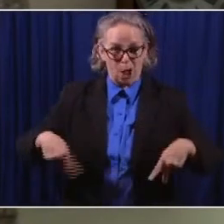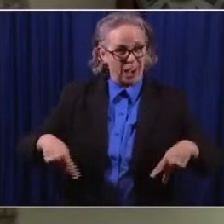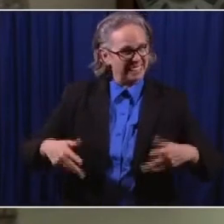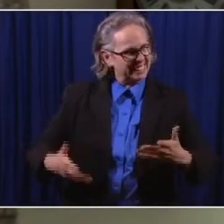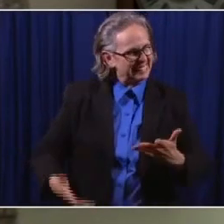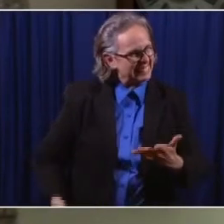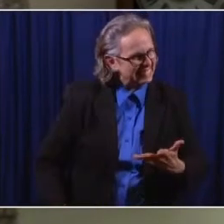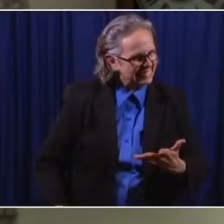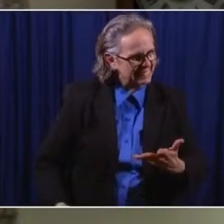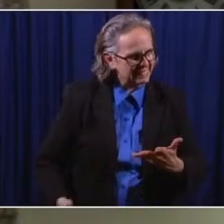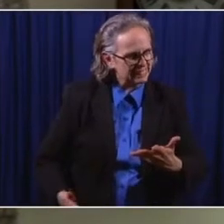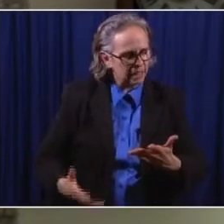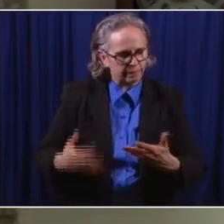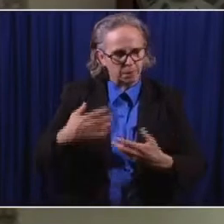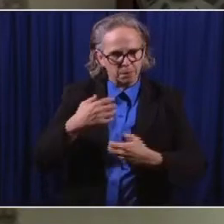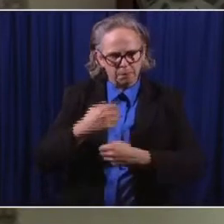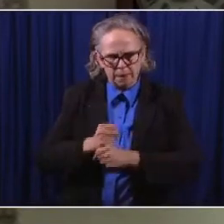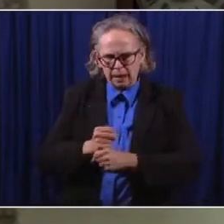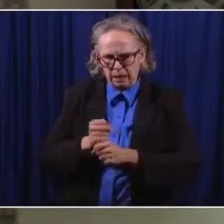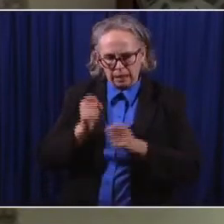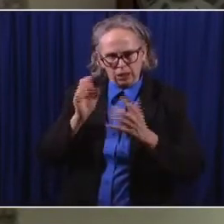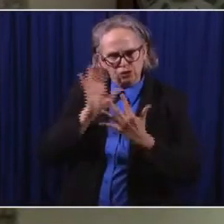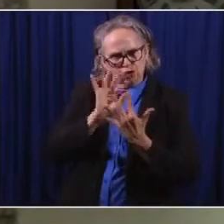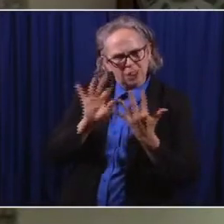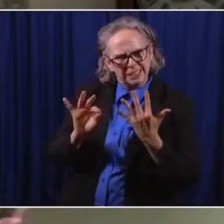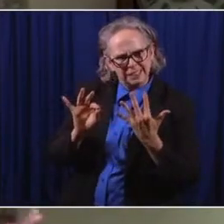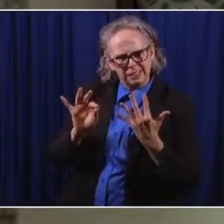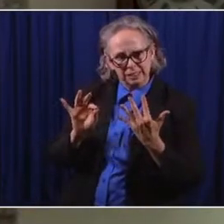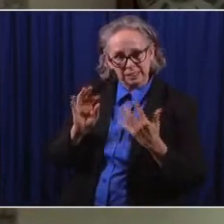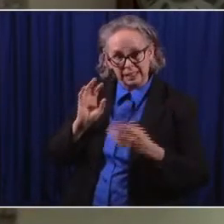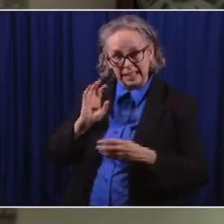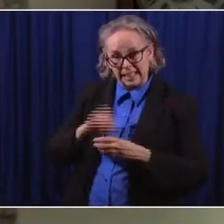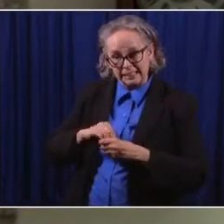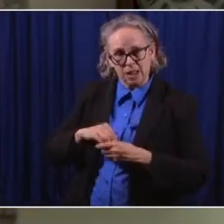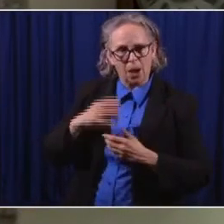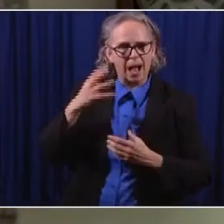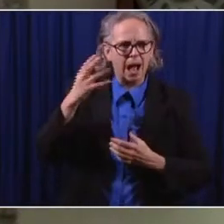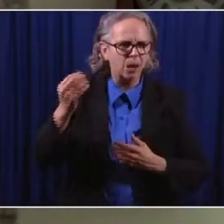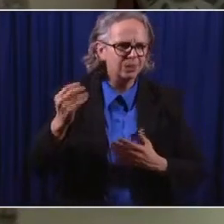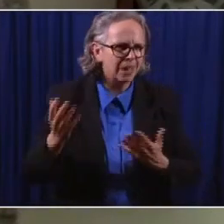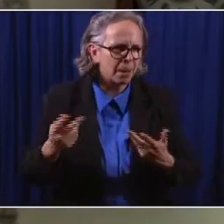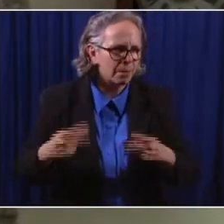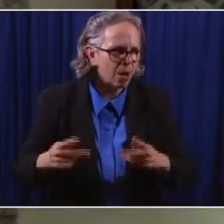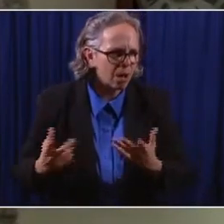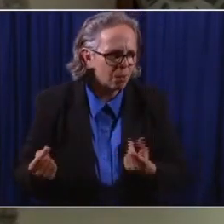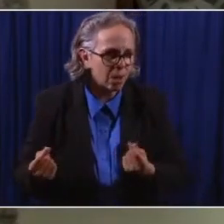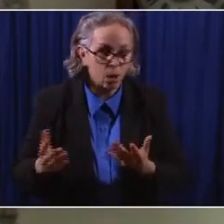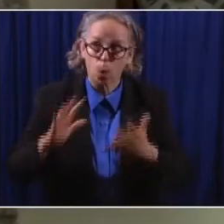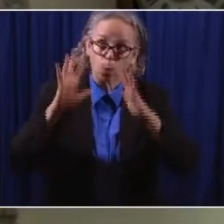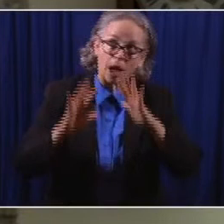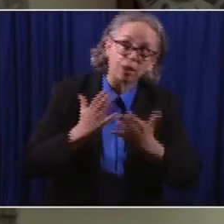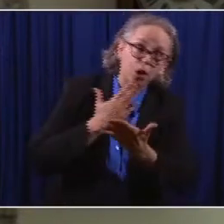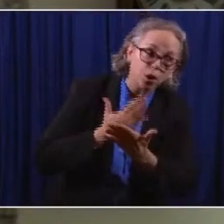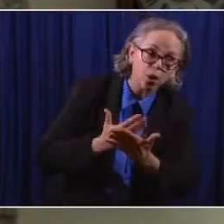choices, inside or outside. This time of year, you need to be outside. Whatever you're going to do it